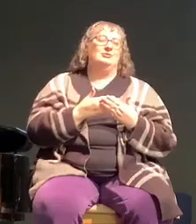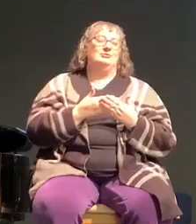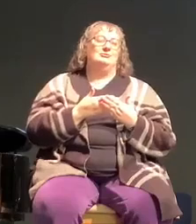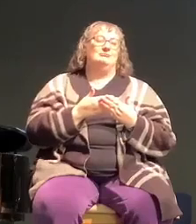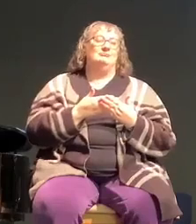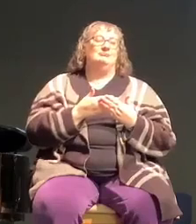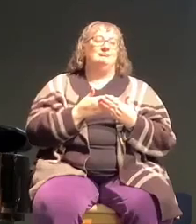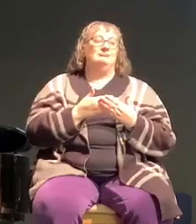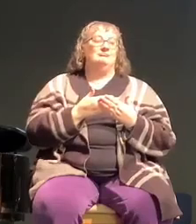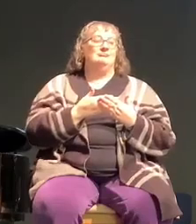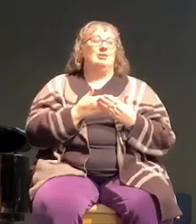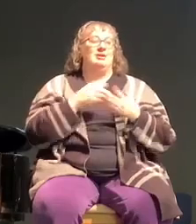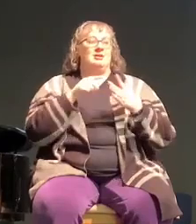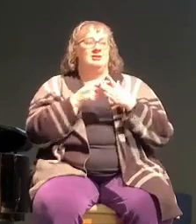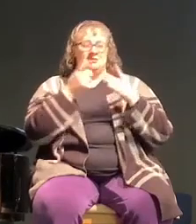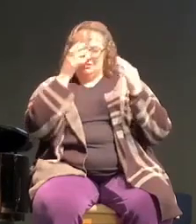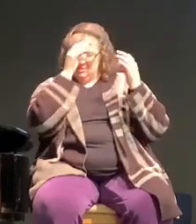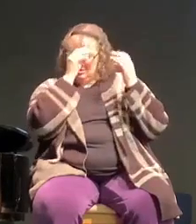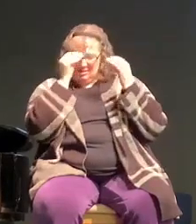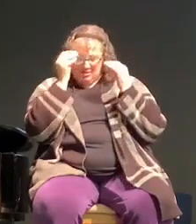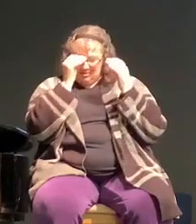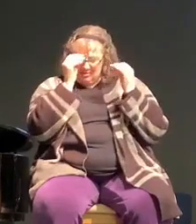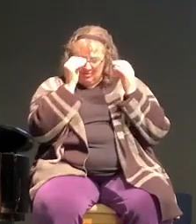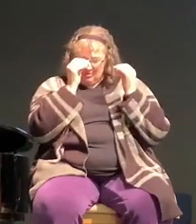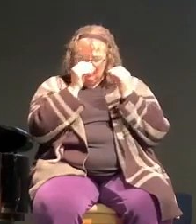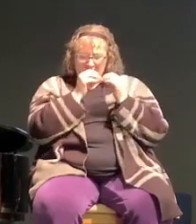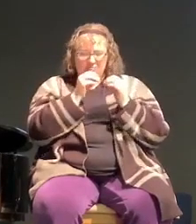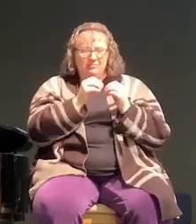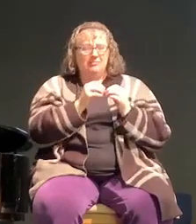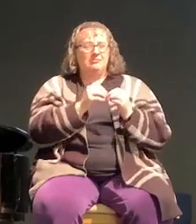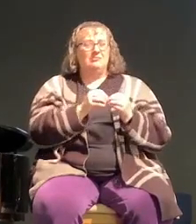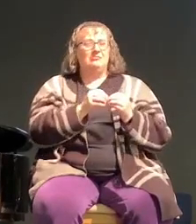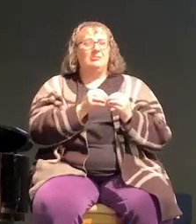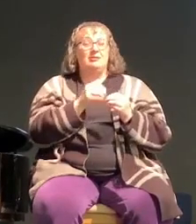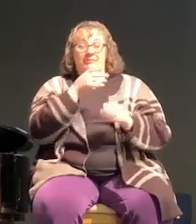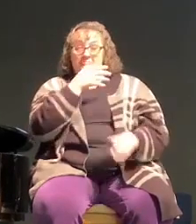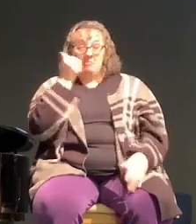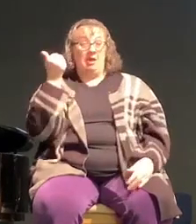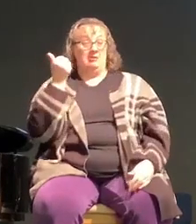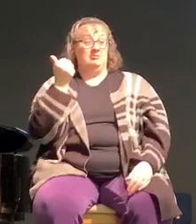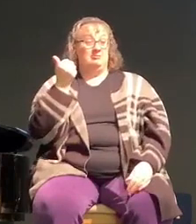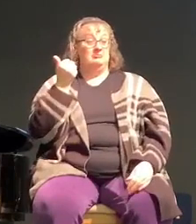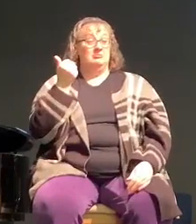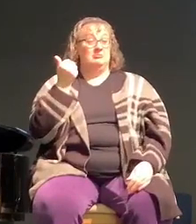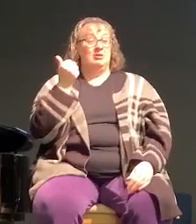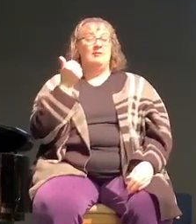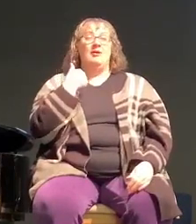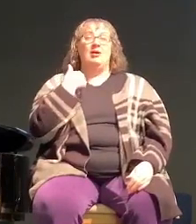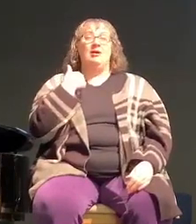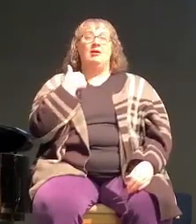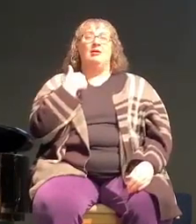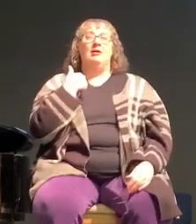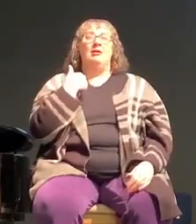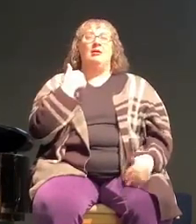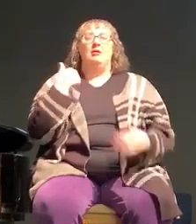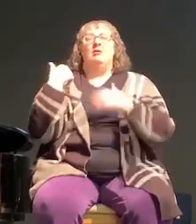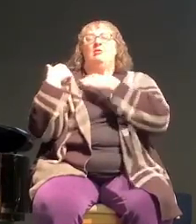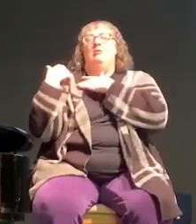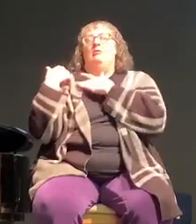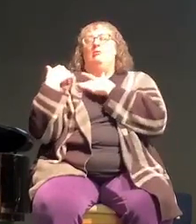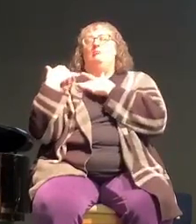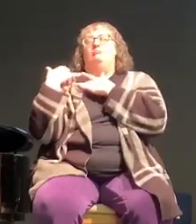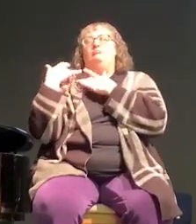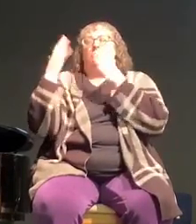actually, as I started to think more on it, I decided it was even better for me because it started taking off a load of